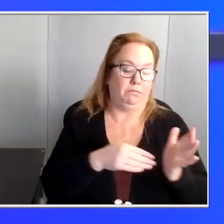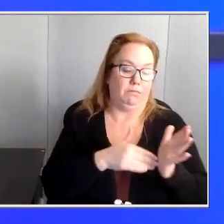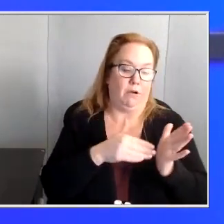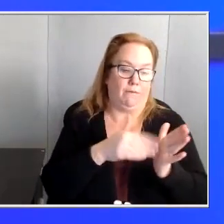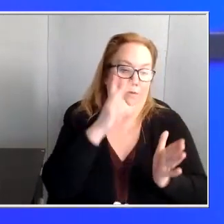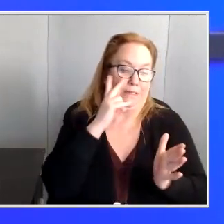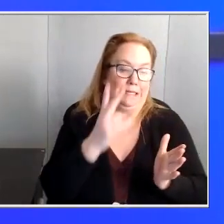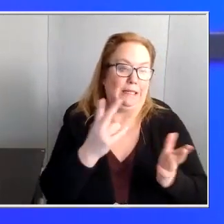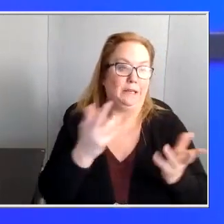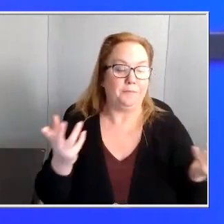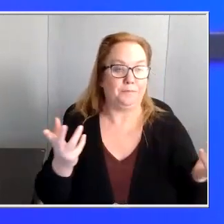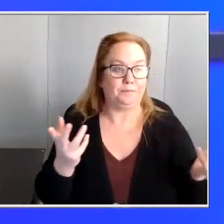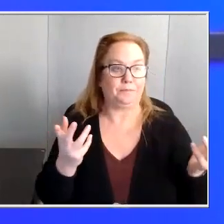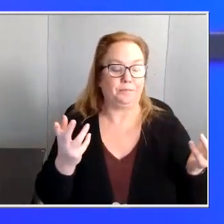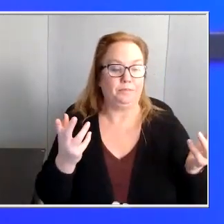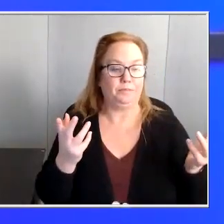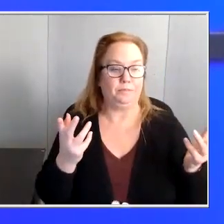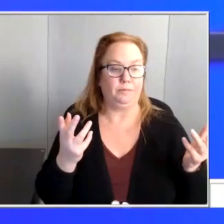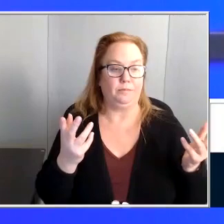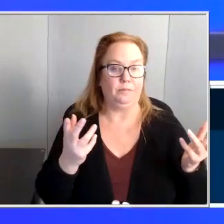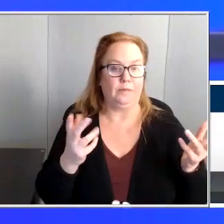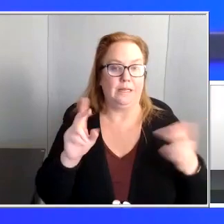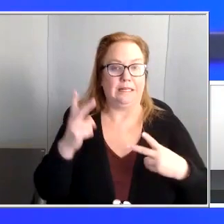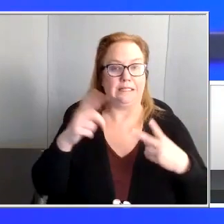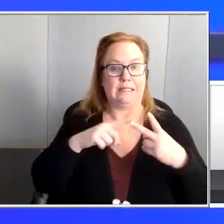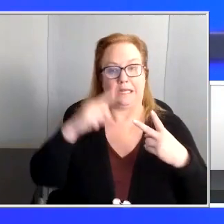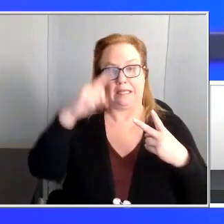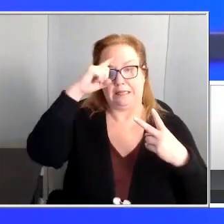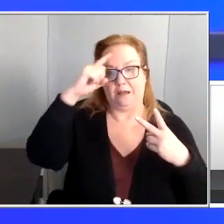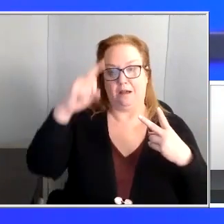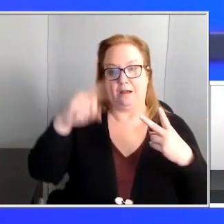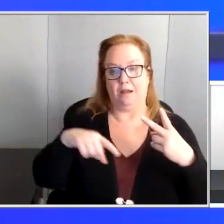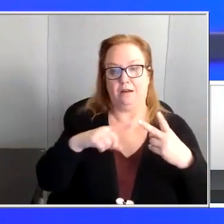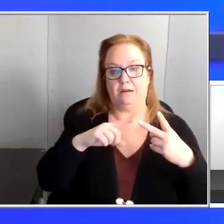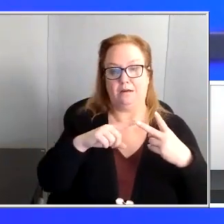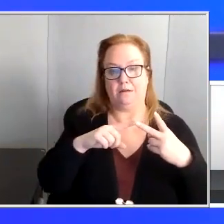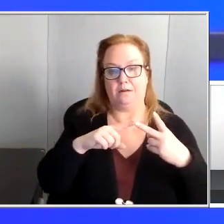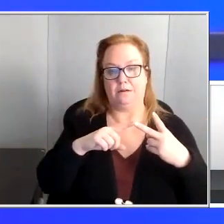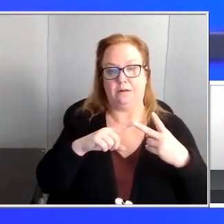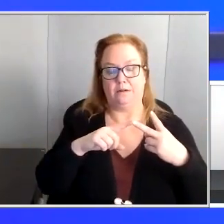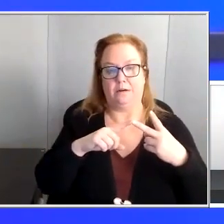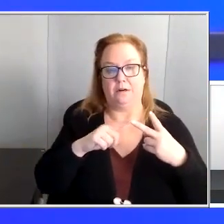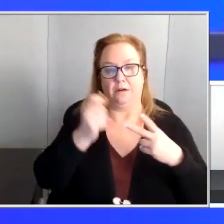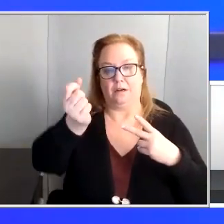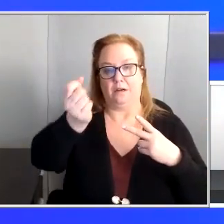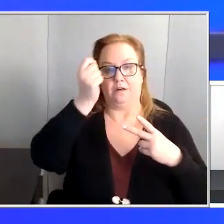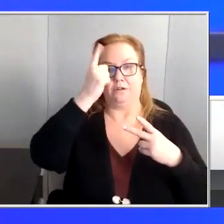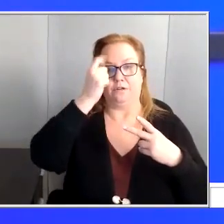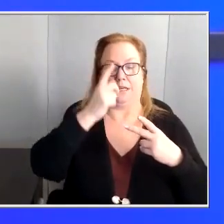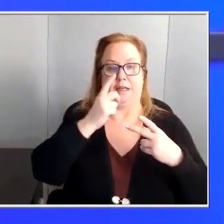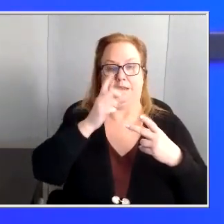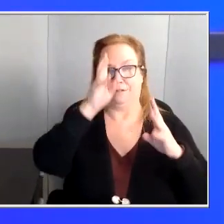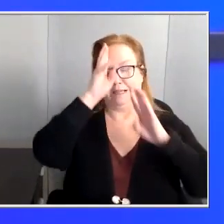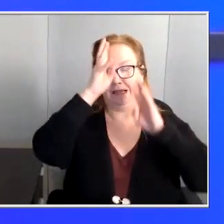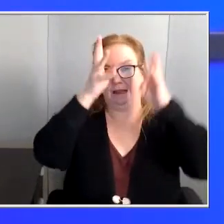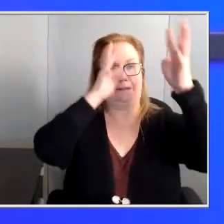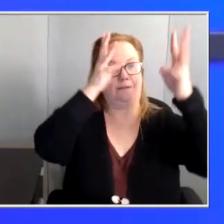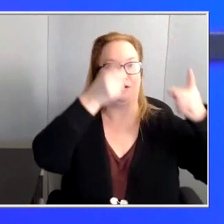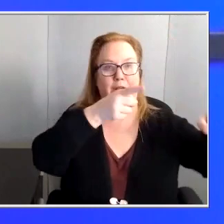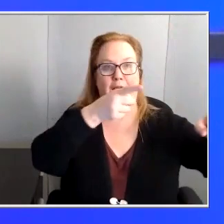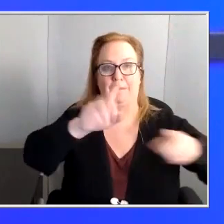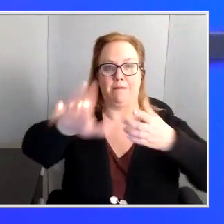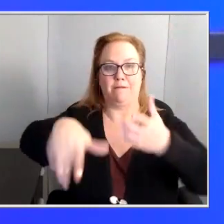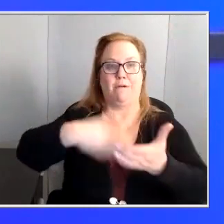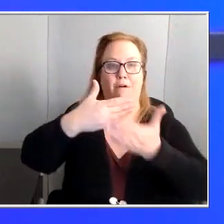see. And the second thought I would have is just understand that there's all kinds of innovation happening all the time,